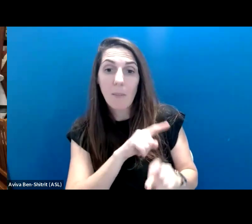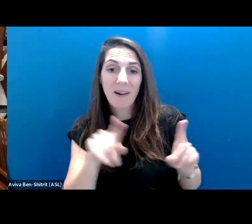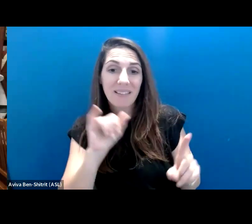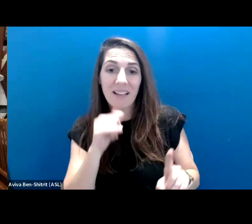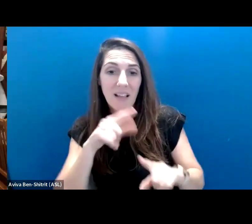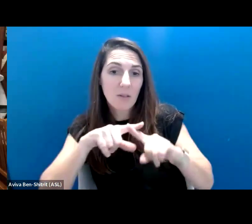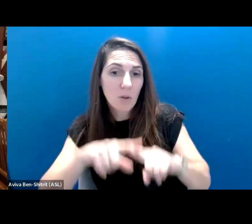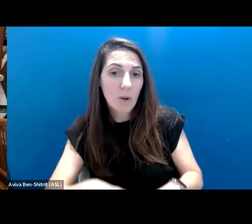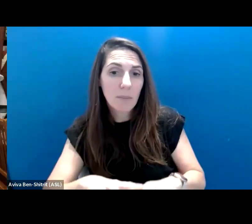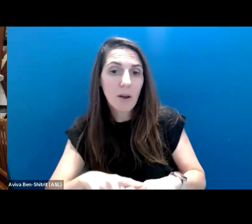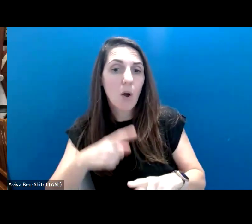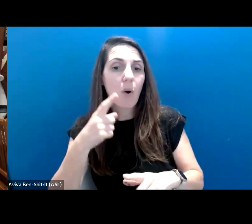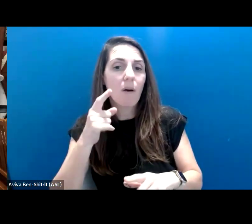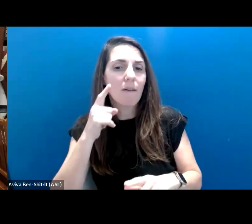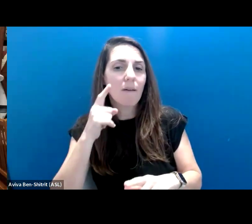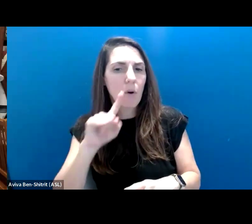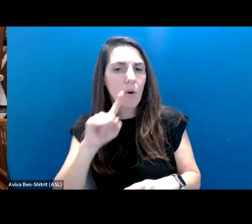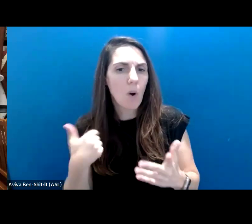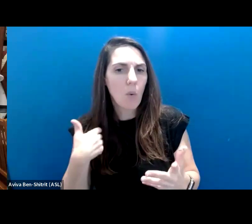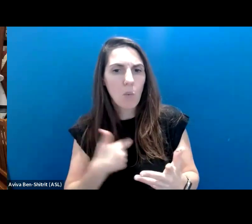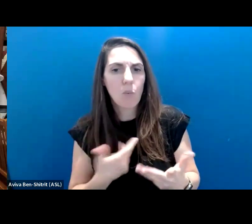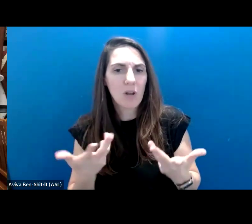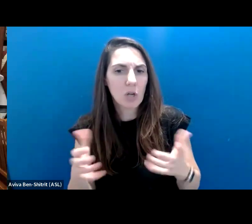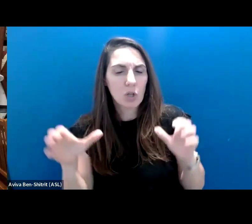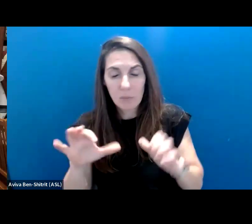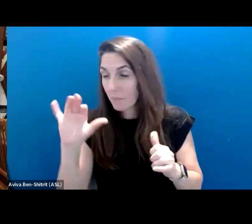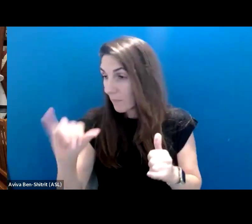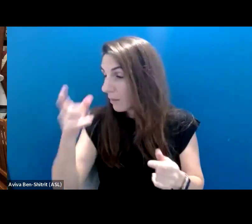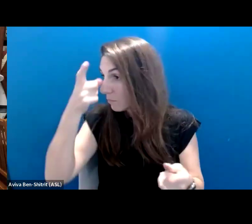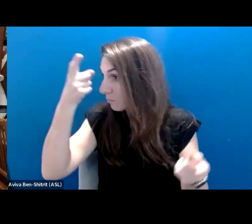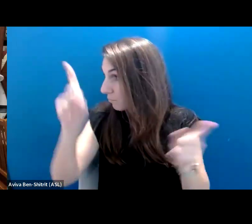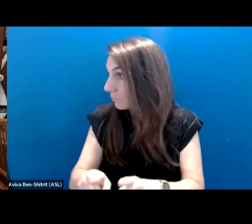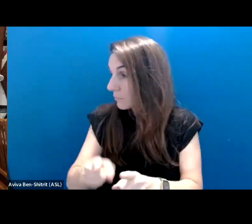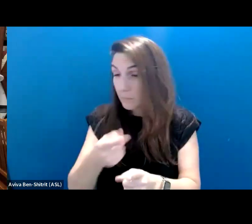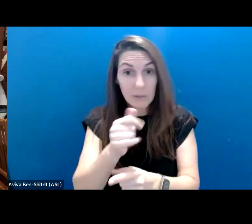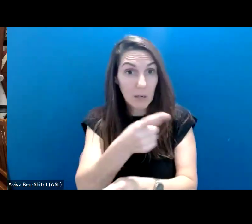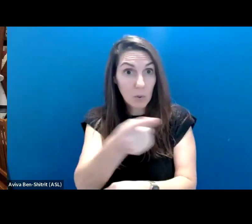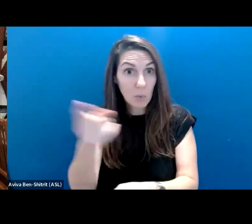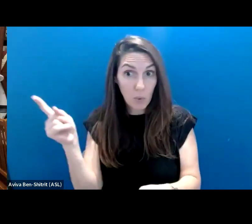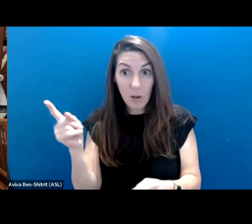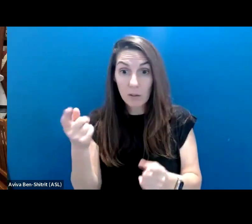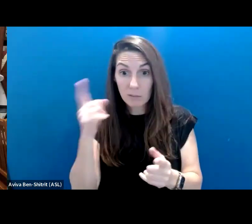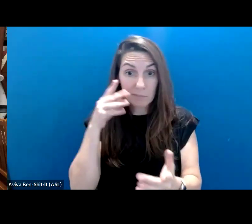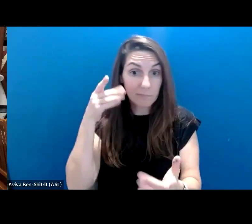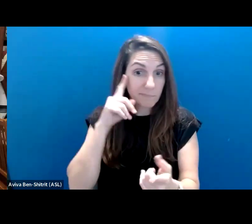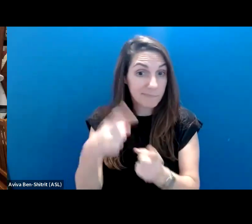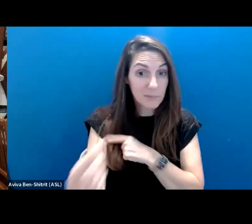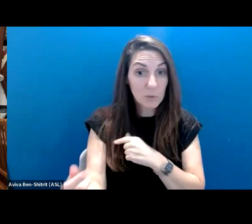us already doing what we're doing. In that case, unanimous consent. Does anybody object to us asking GSA to do what they're already doing?